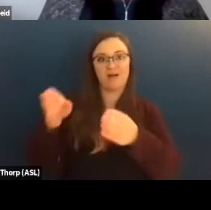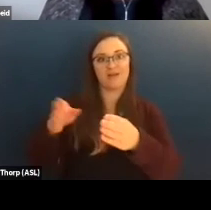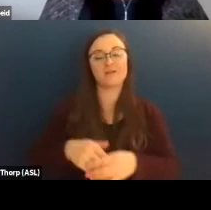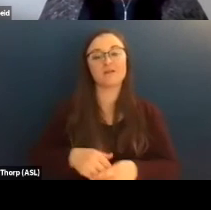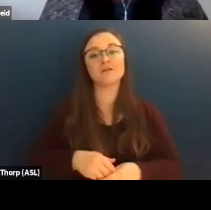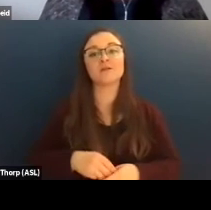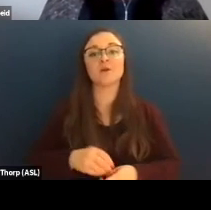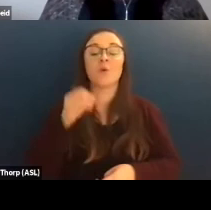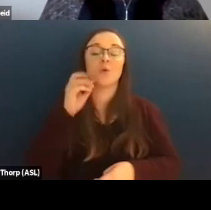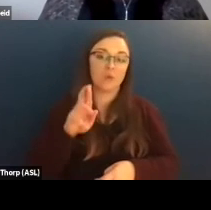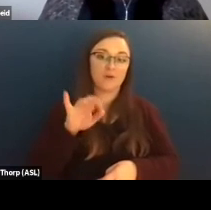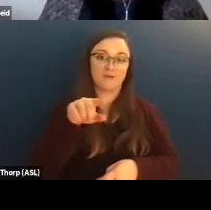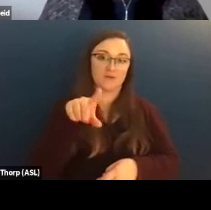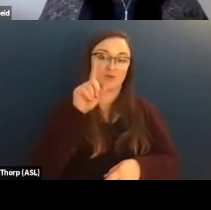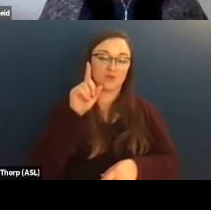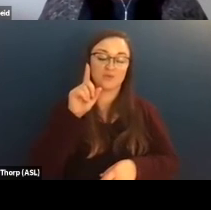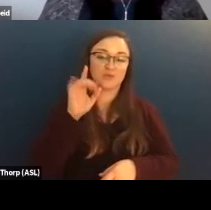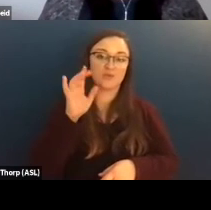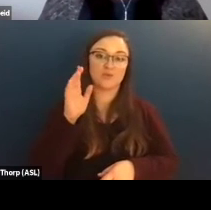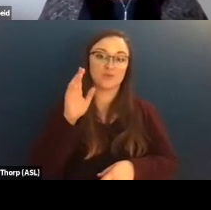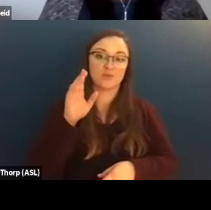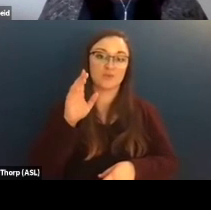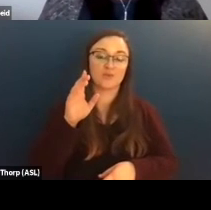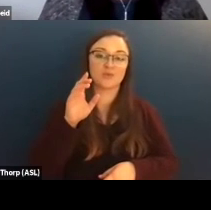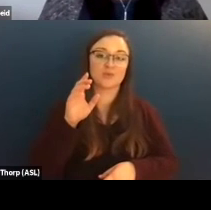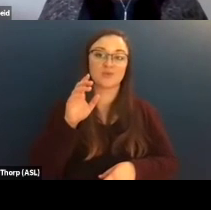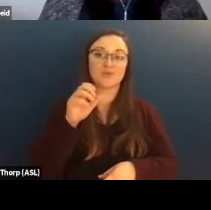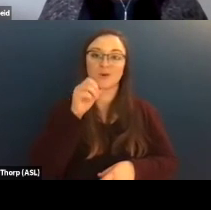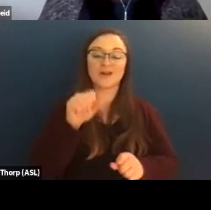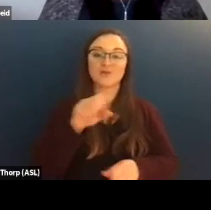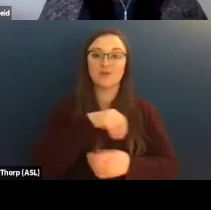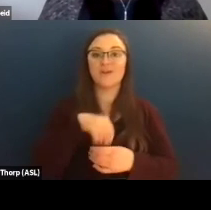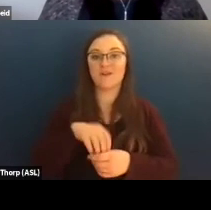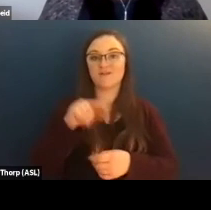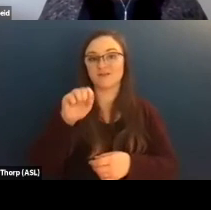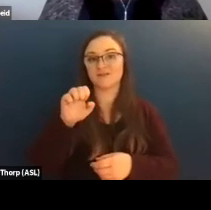Or if you're unable to actually, you know, get involved in a STEM